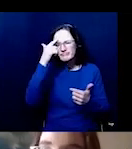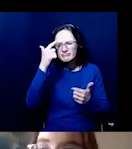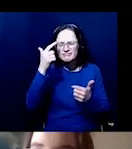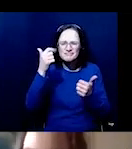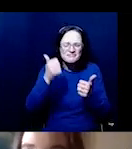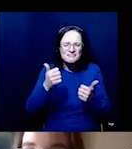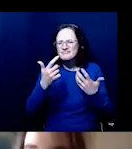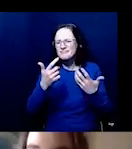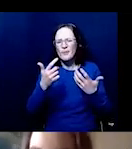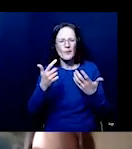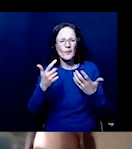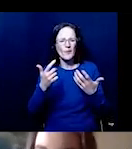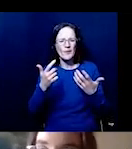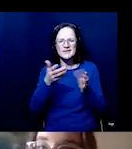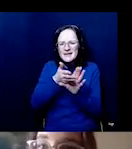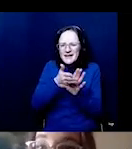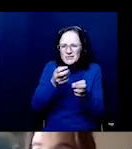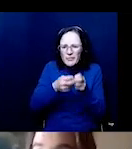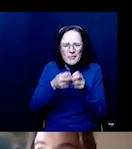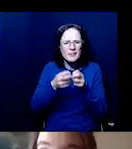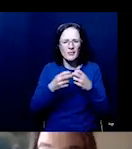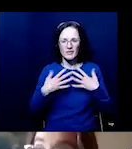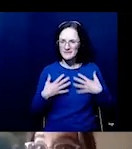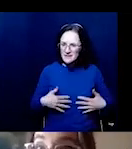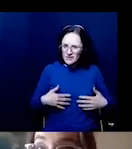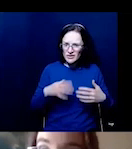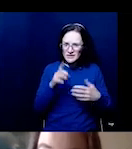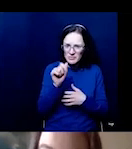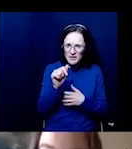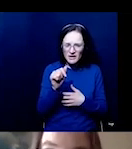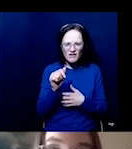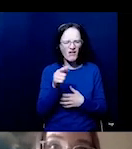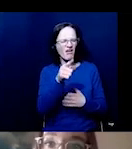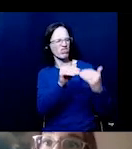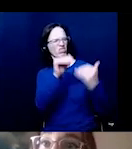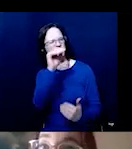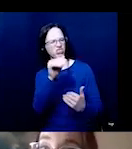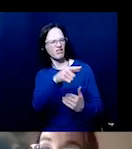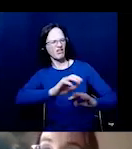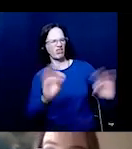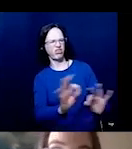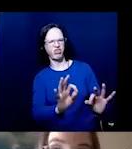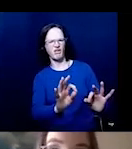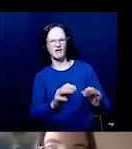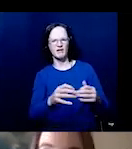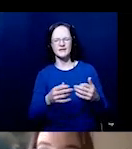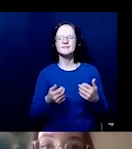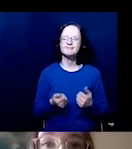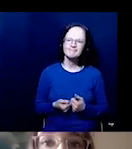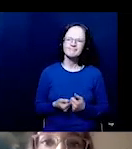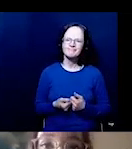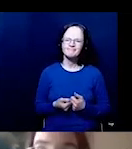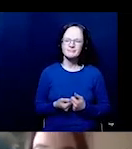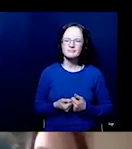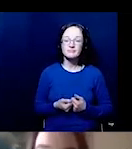physical, and psychiatric disabilities. So let's get started. So what we're going to do today, I'm going to start